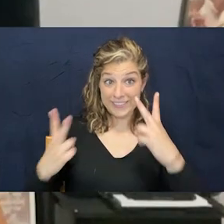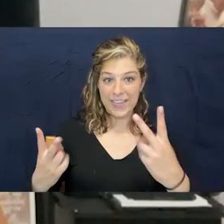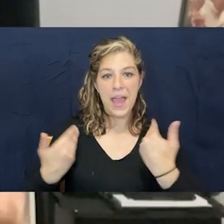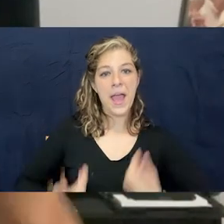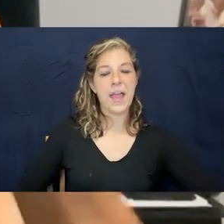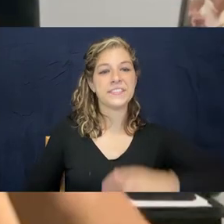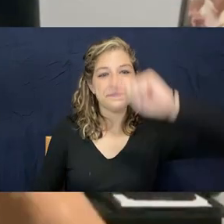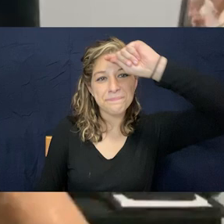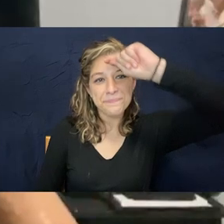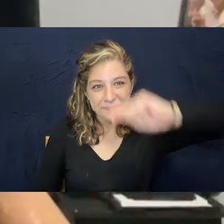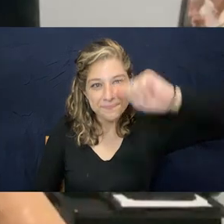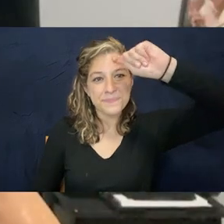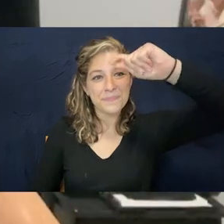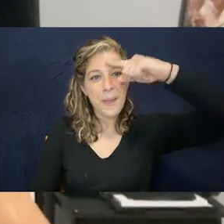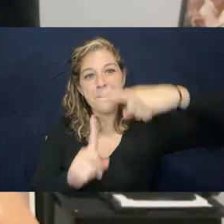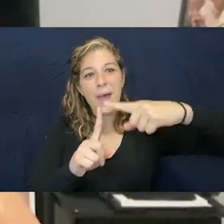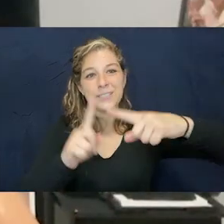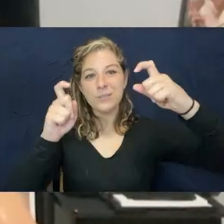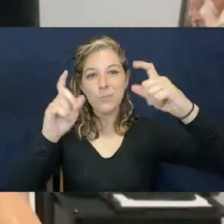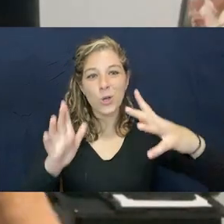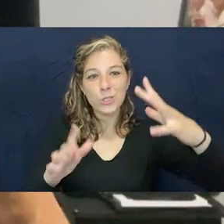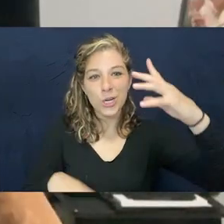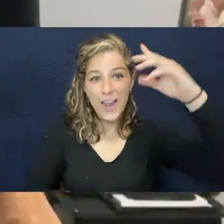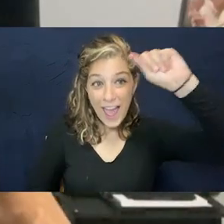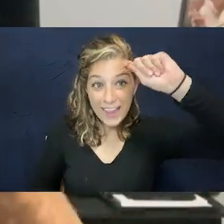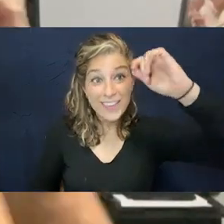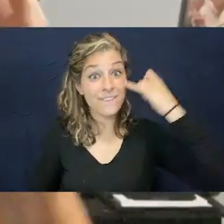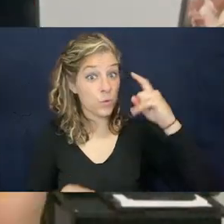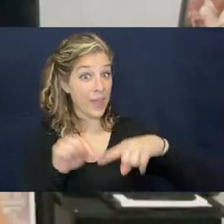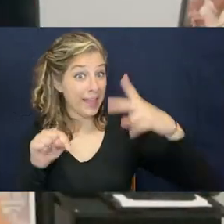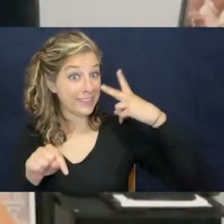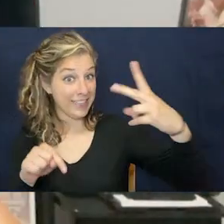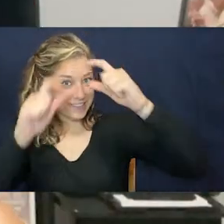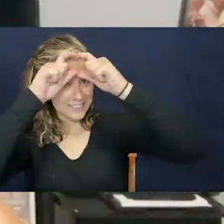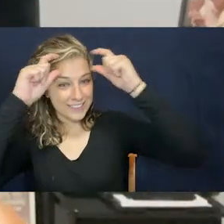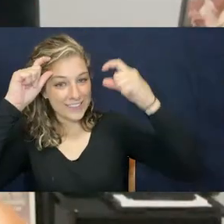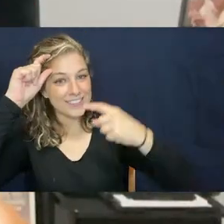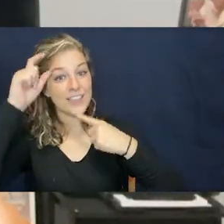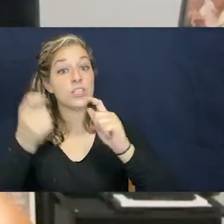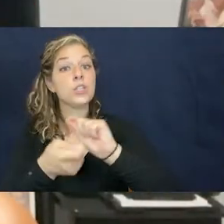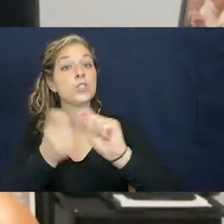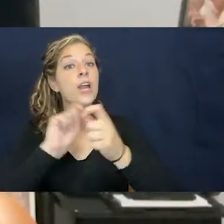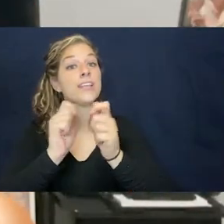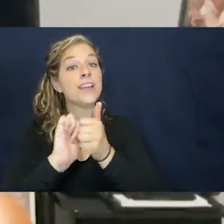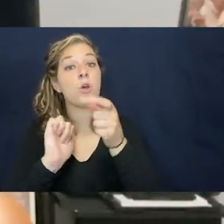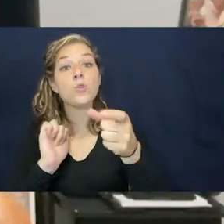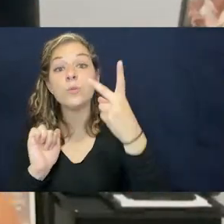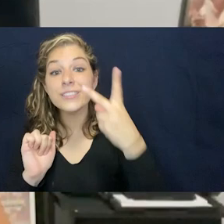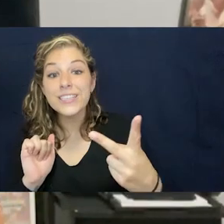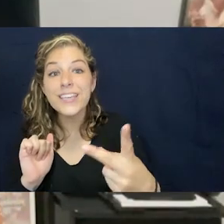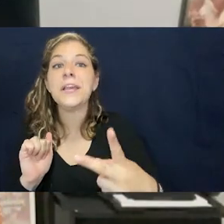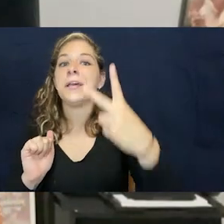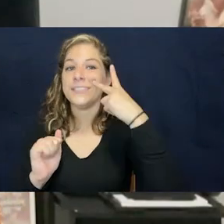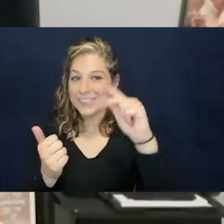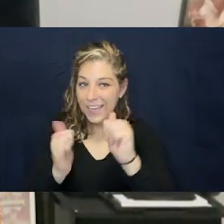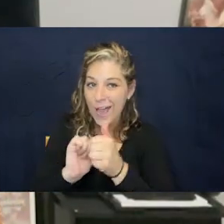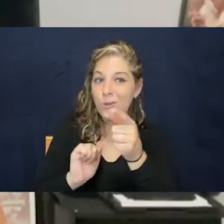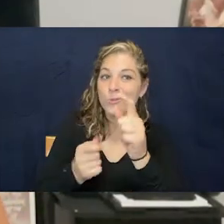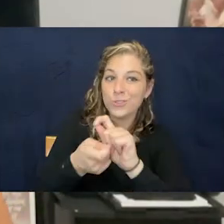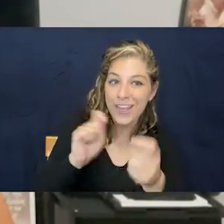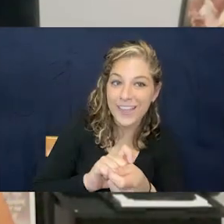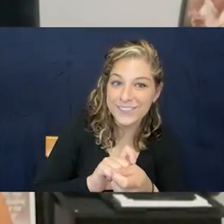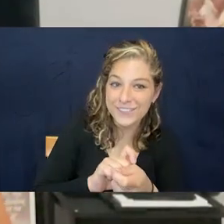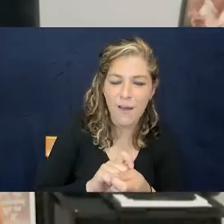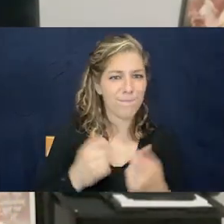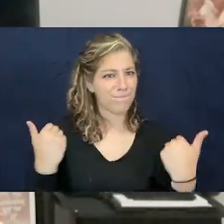As you can see, I am wearing my positive exposure hat. And if you can't, what it says is change how you see, see